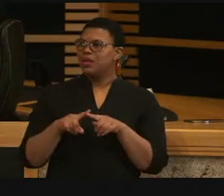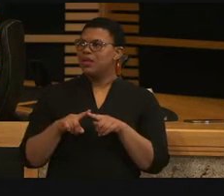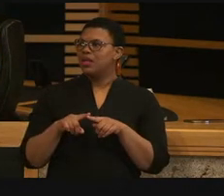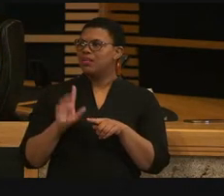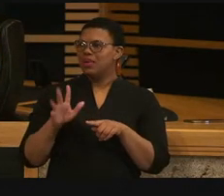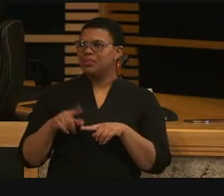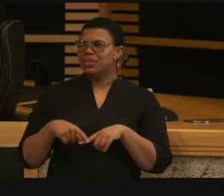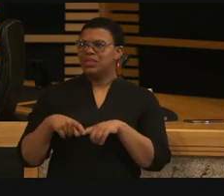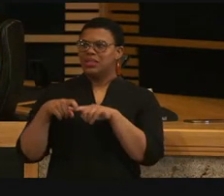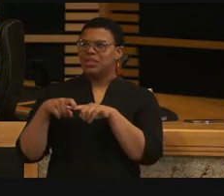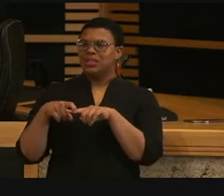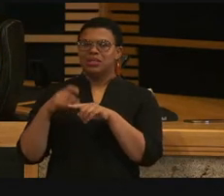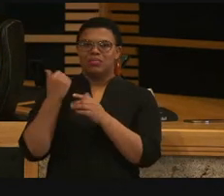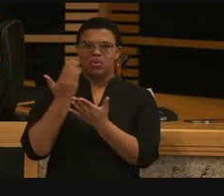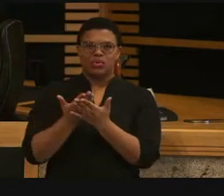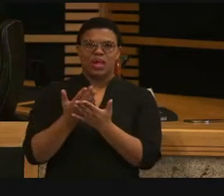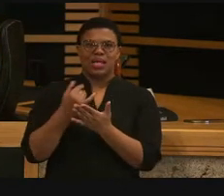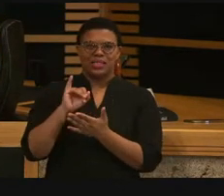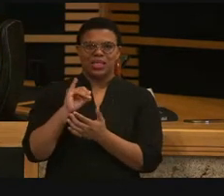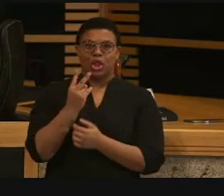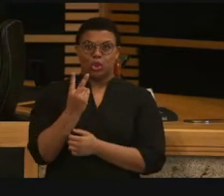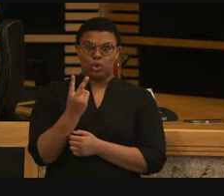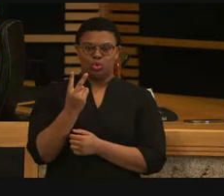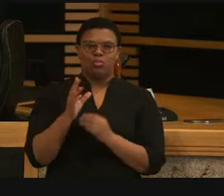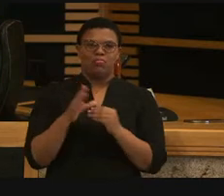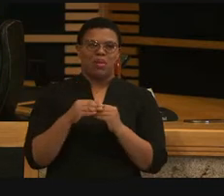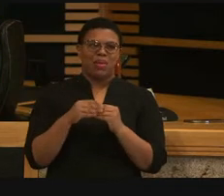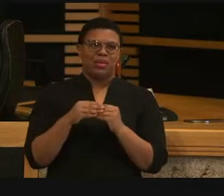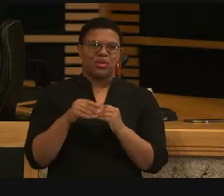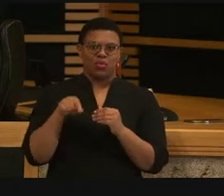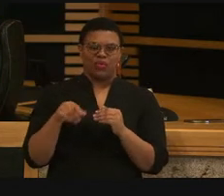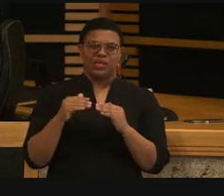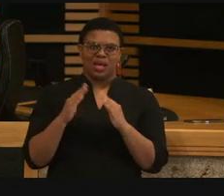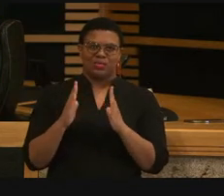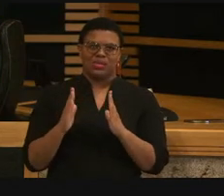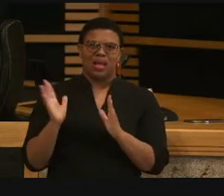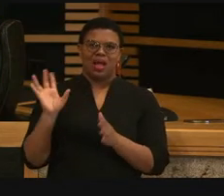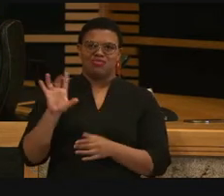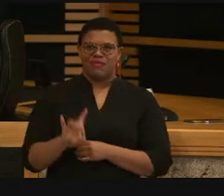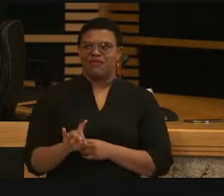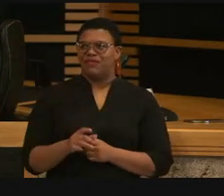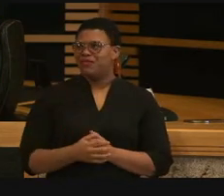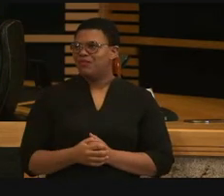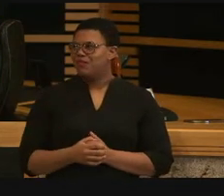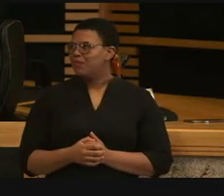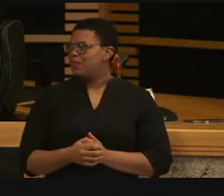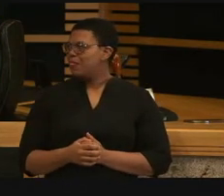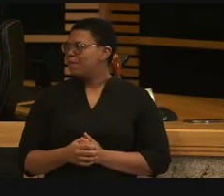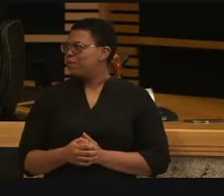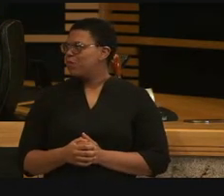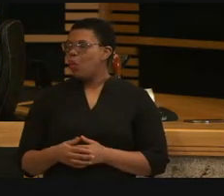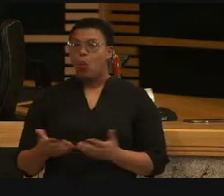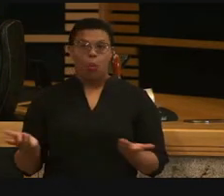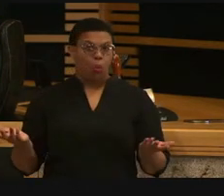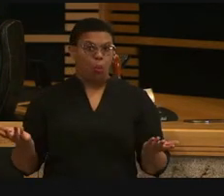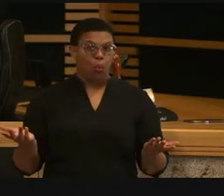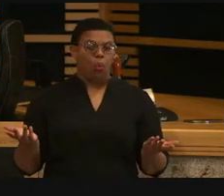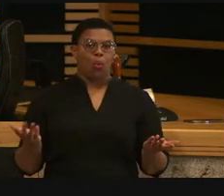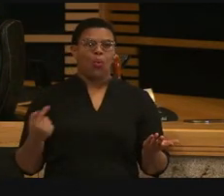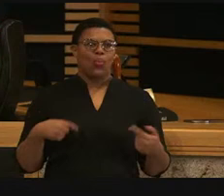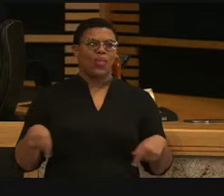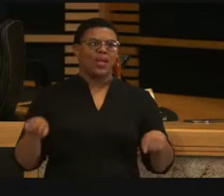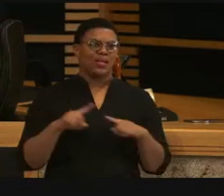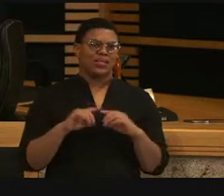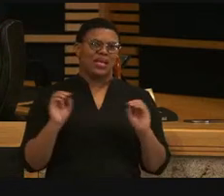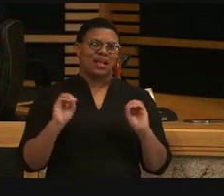deferred up until two members of this Honorable House arrive. Otherwise, there is nothing that